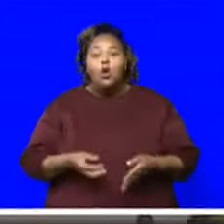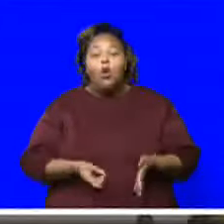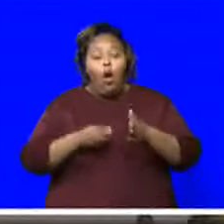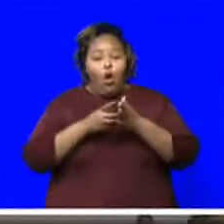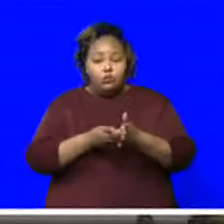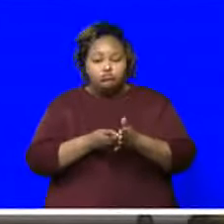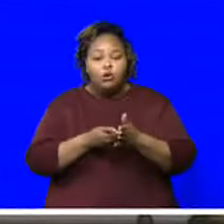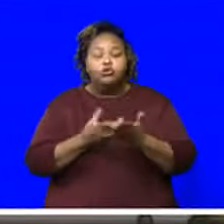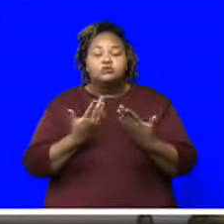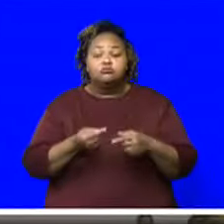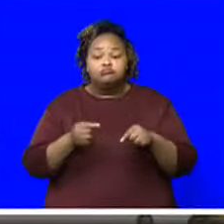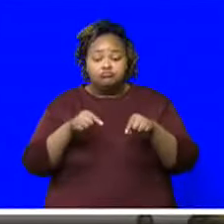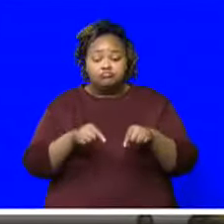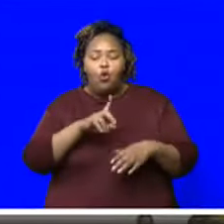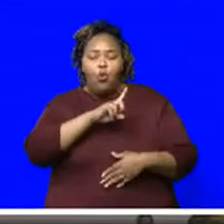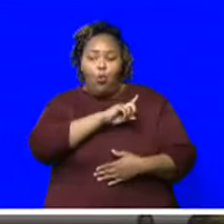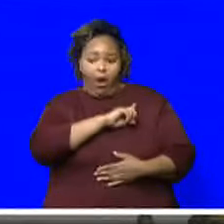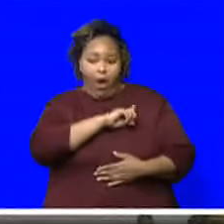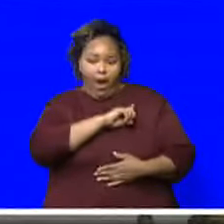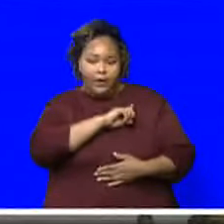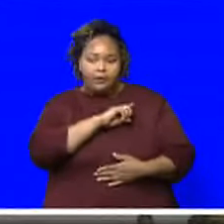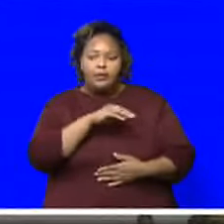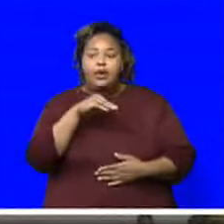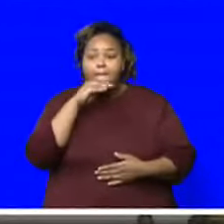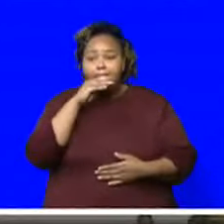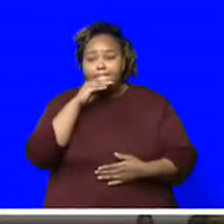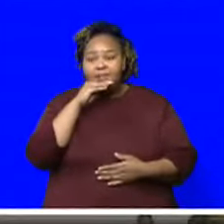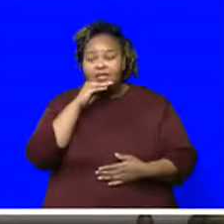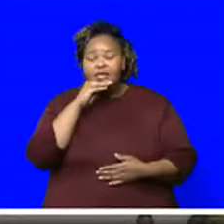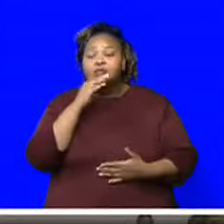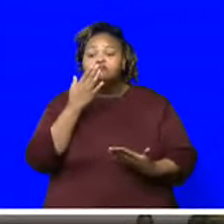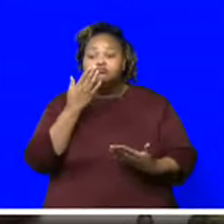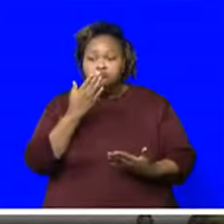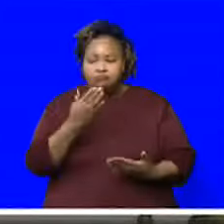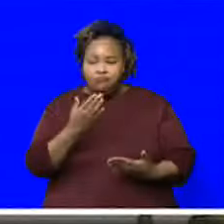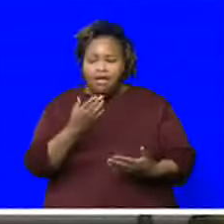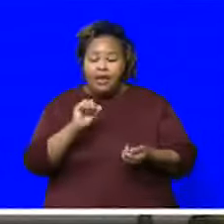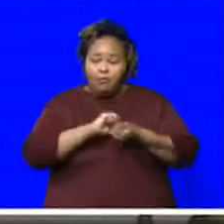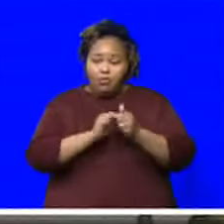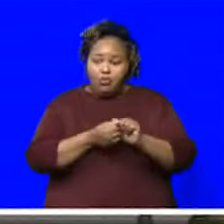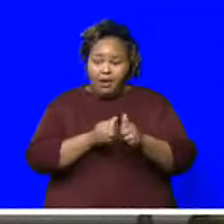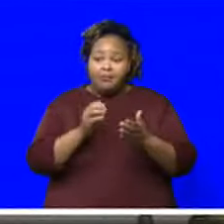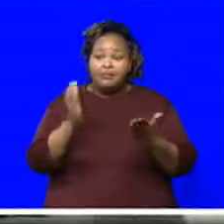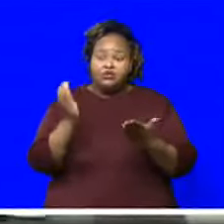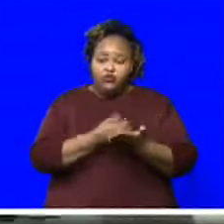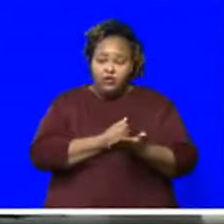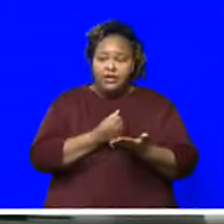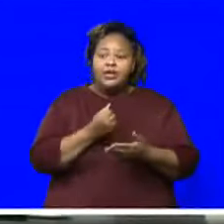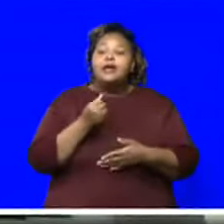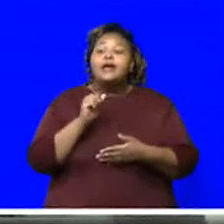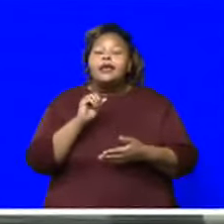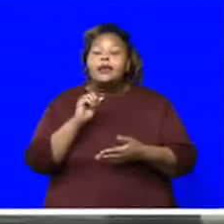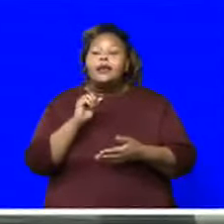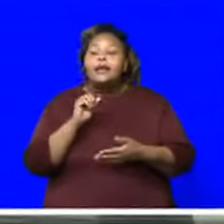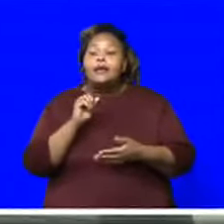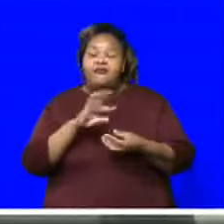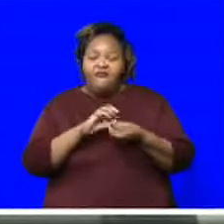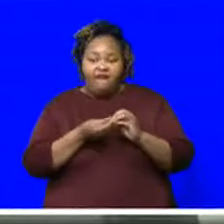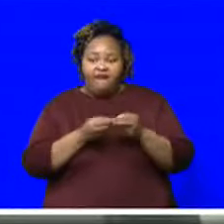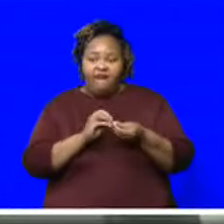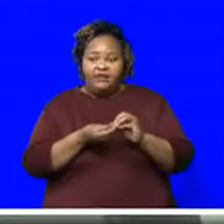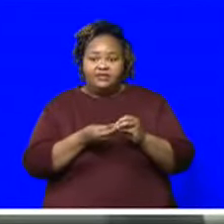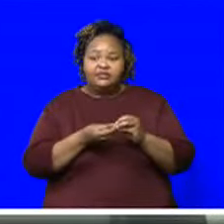You'll begin to run, and others are going to see ukuthi uyathi kuthini siyambona bani. United Nations